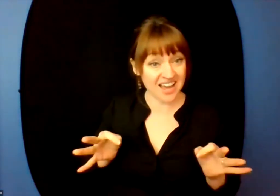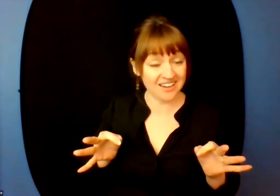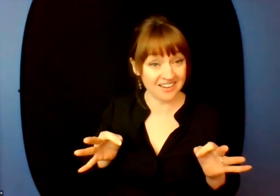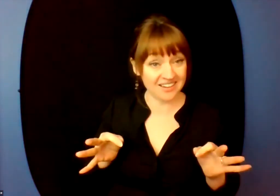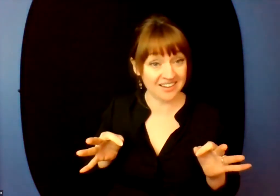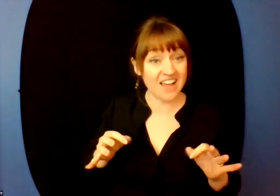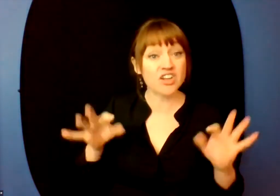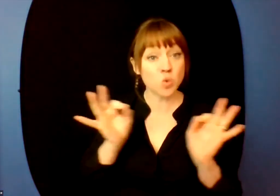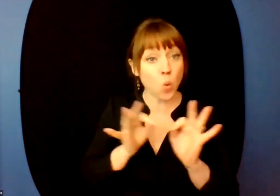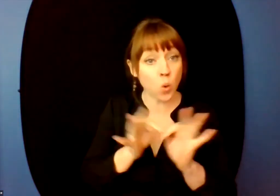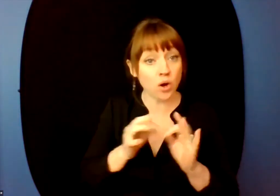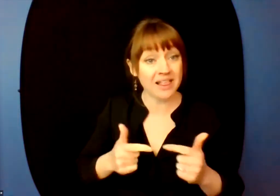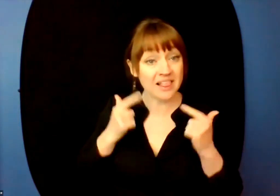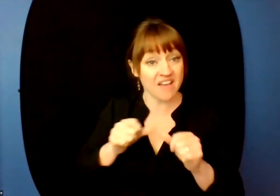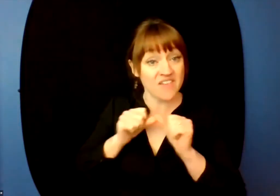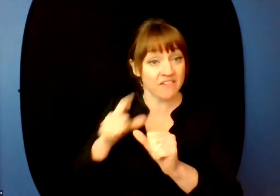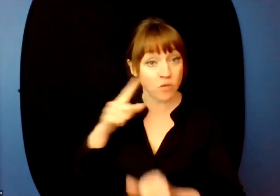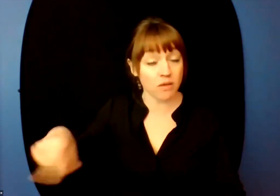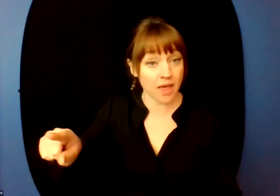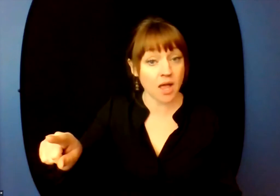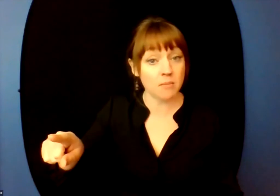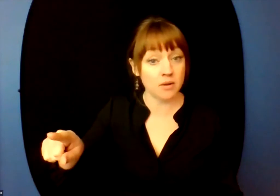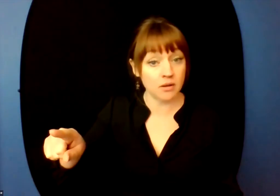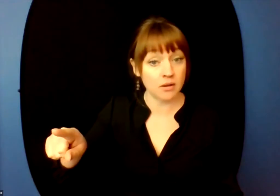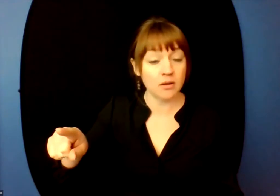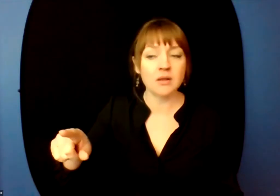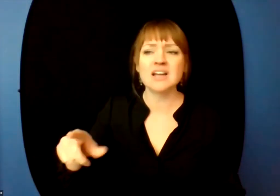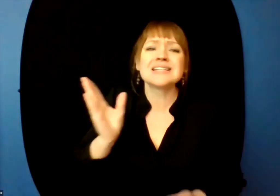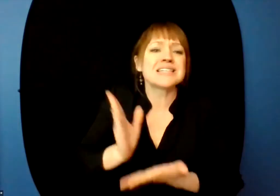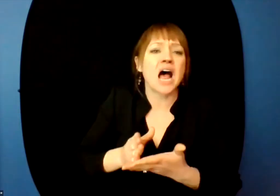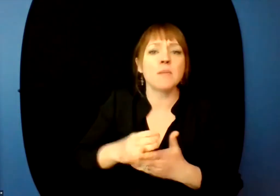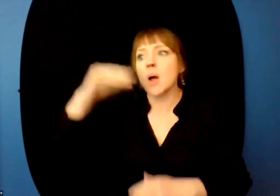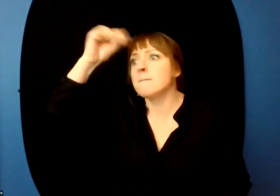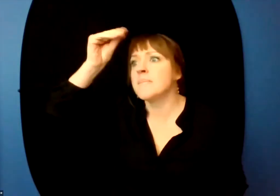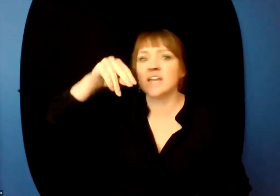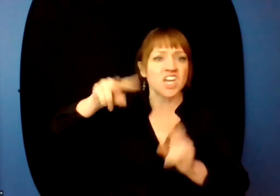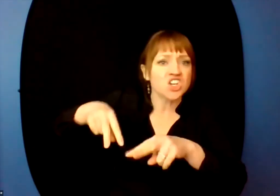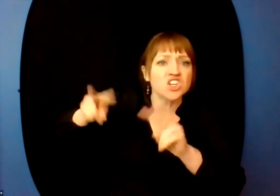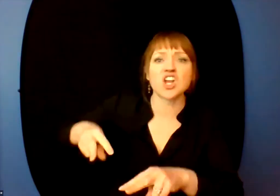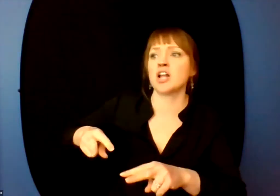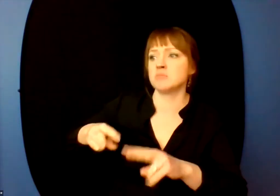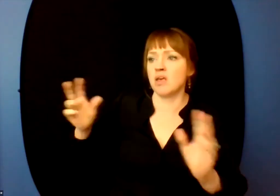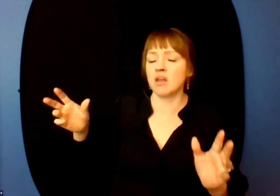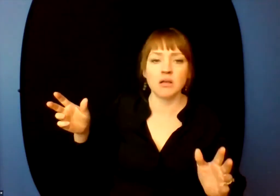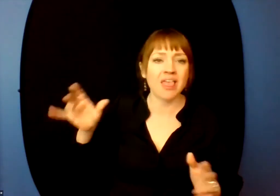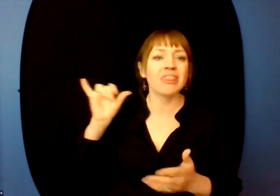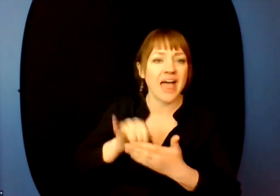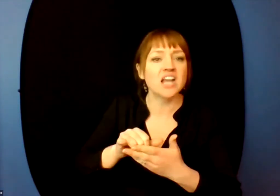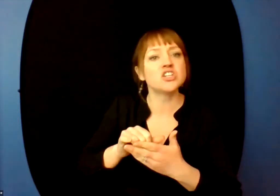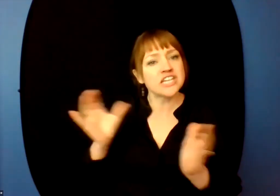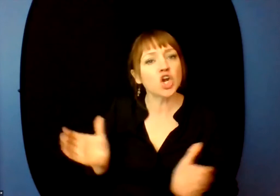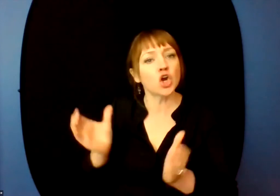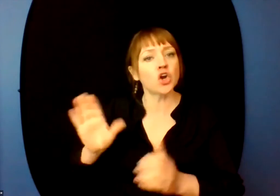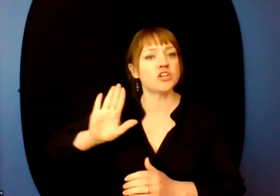worth living, and stop all the opinions and judgment and just help them along that path.